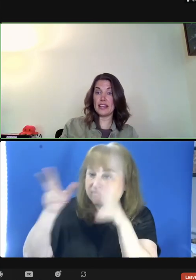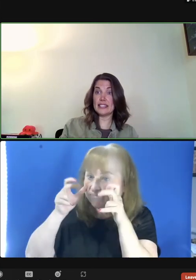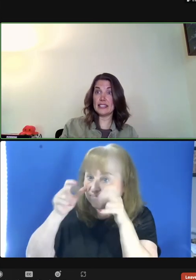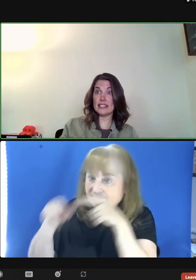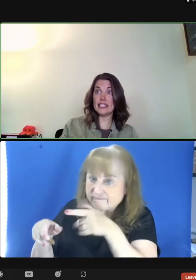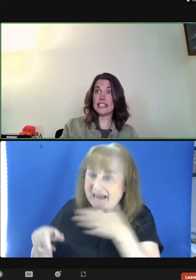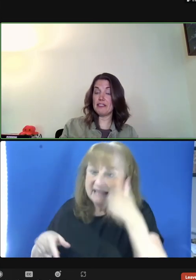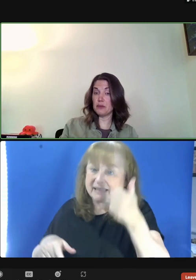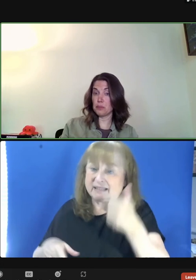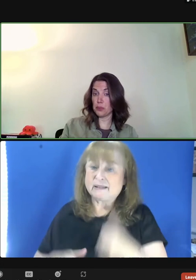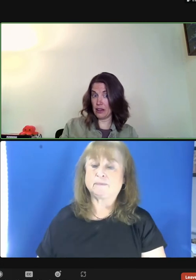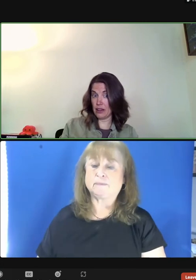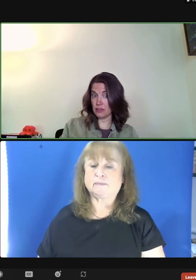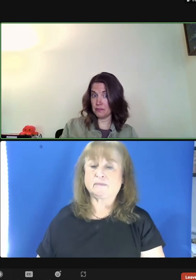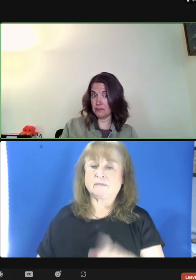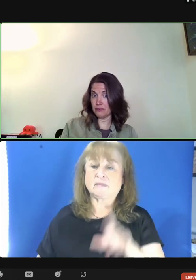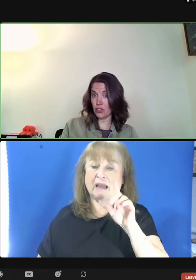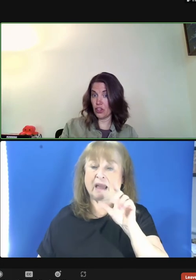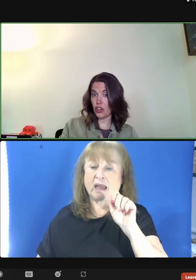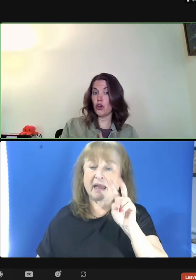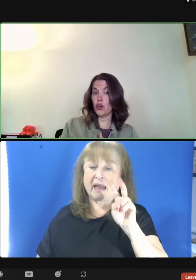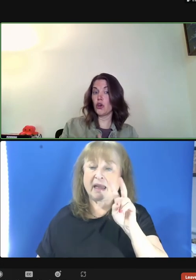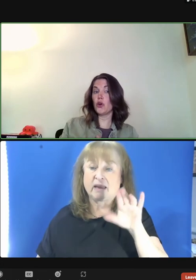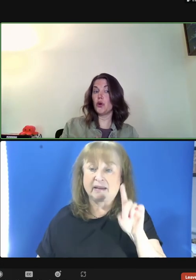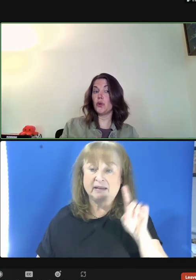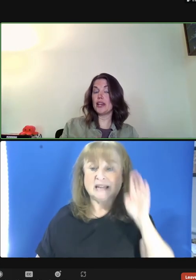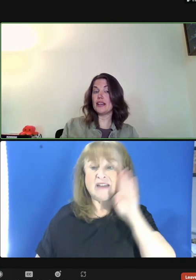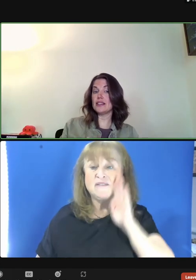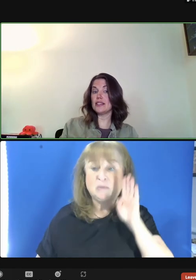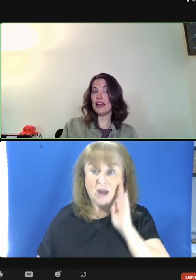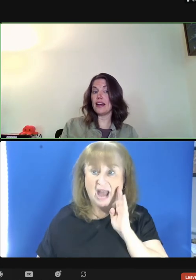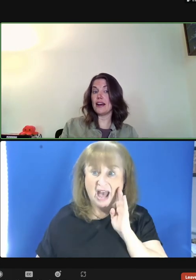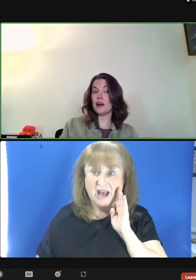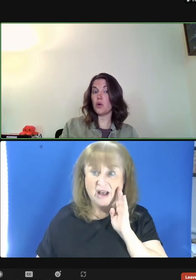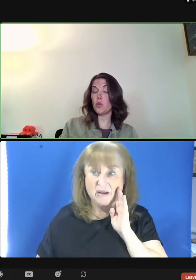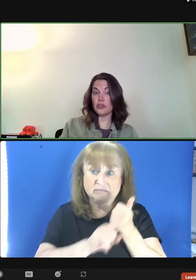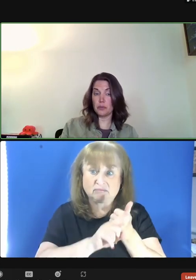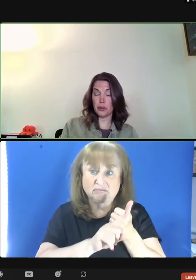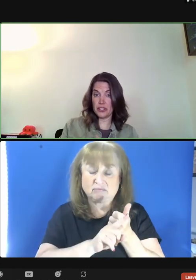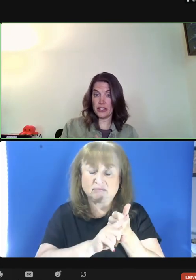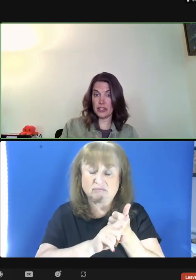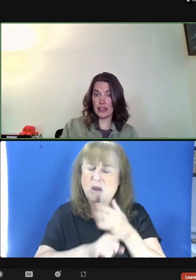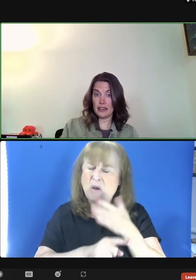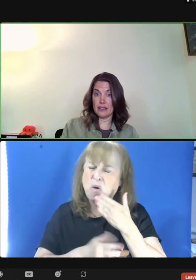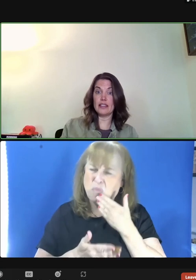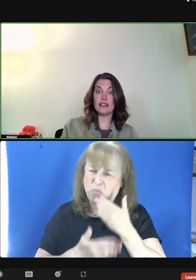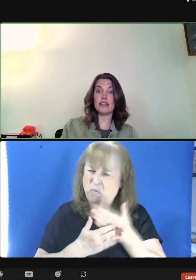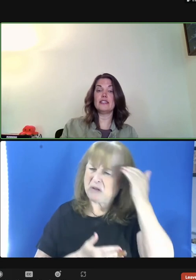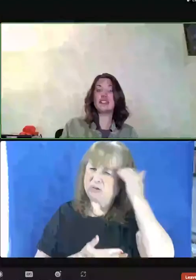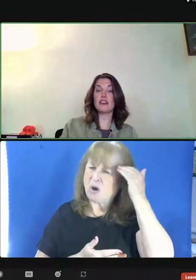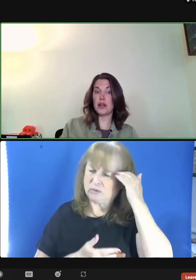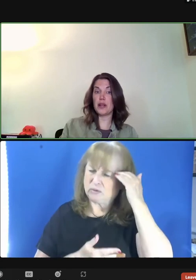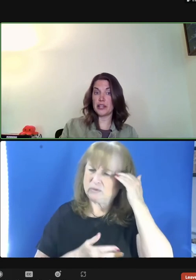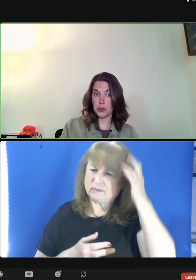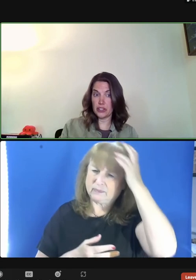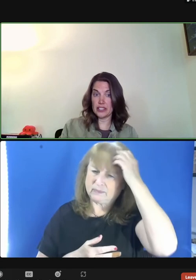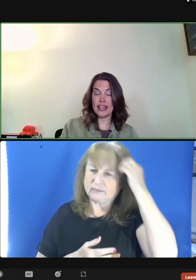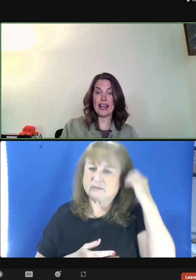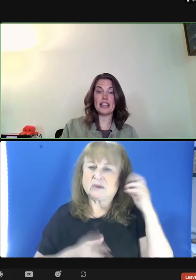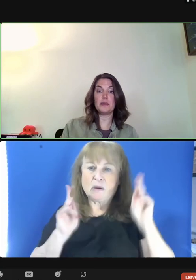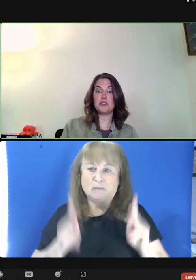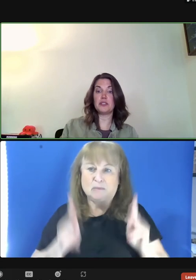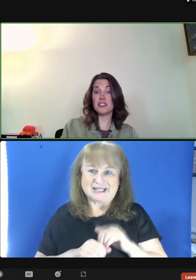One of the things, David Brown, who is a well-known person in the